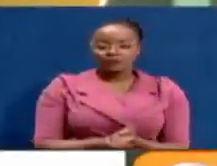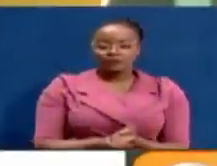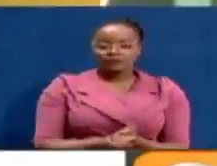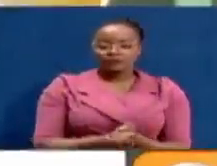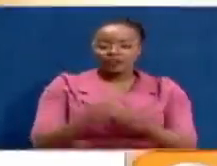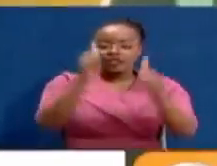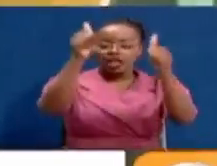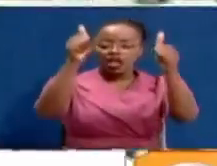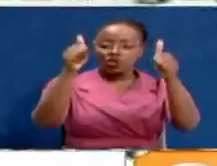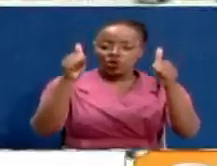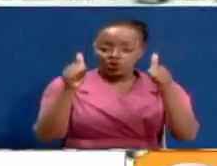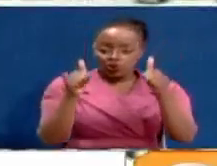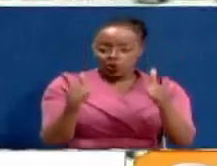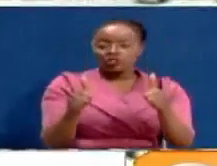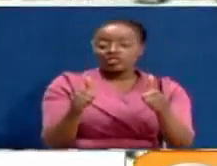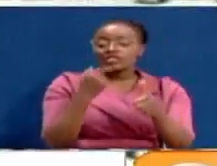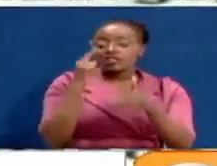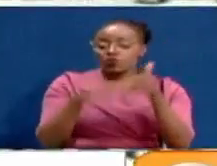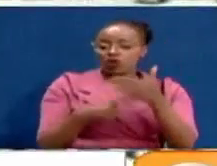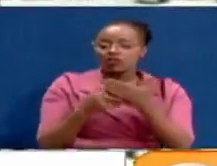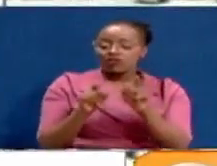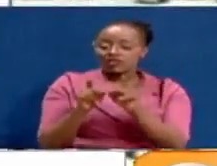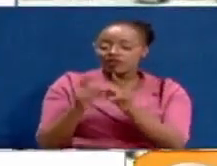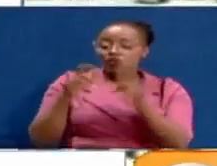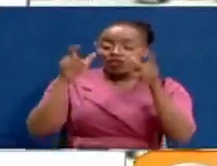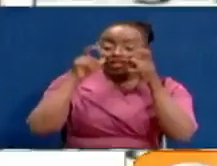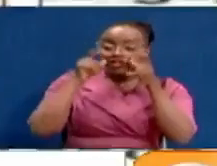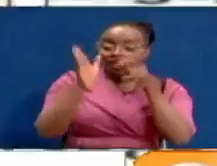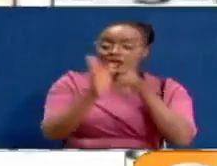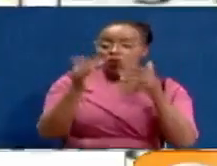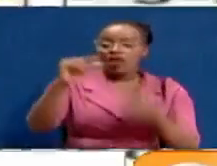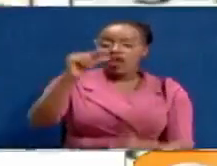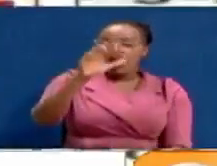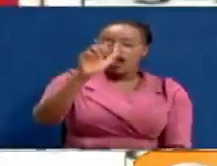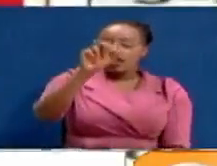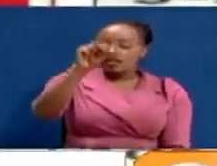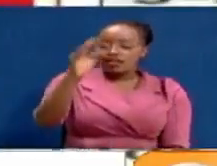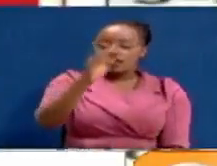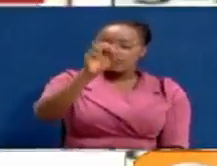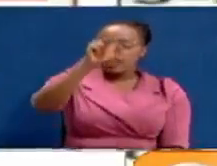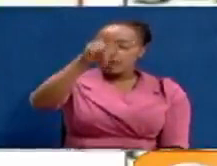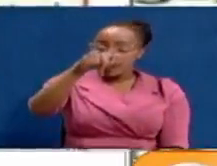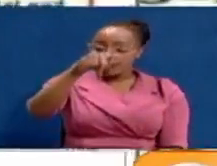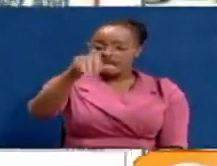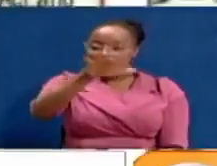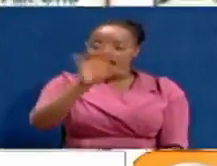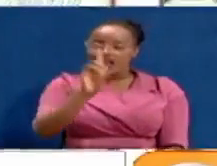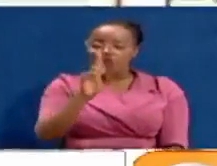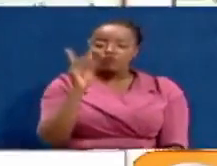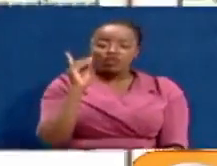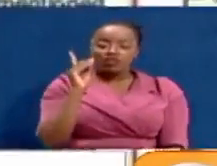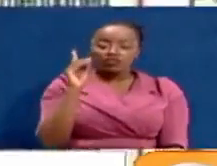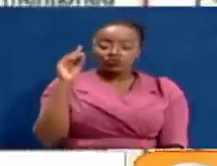In a notice, Sanex auctioneers say they will descend on Tusky's branch at Greenspan Mall in Nairobi's Donholm area on